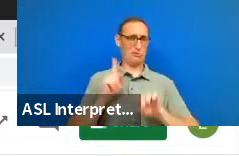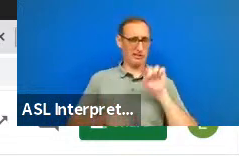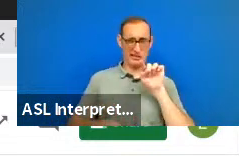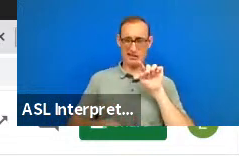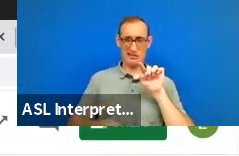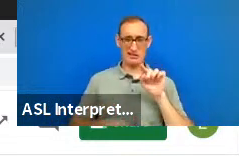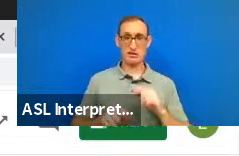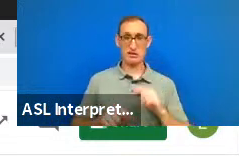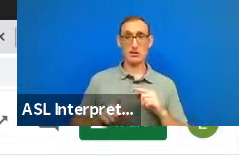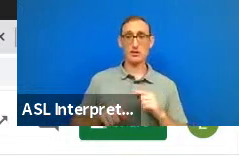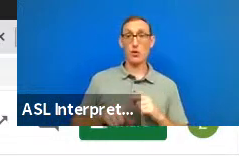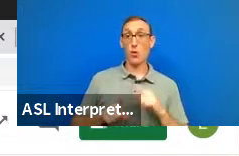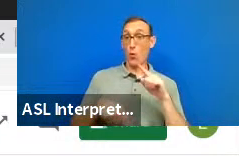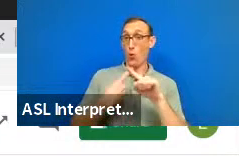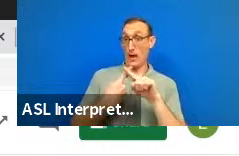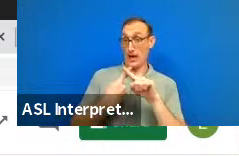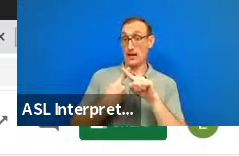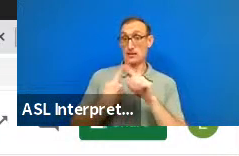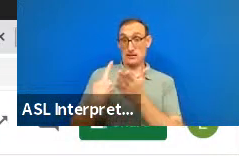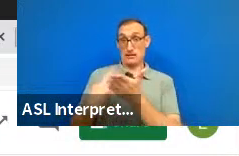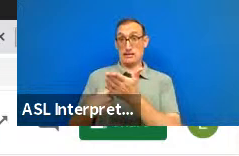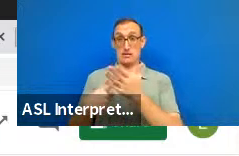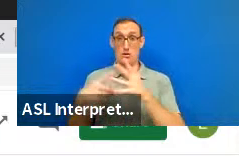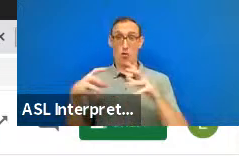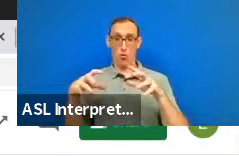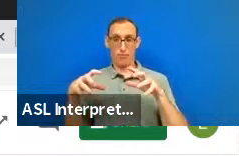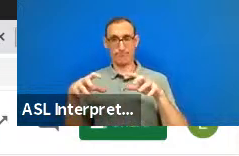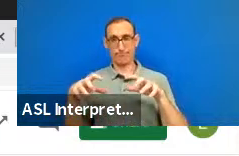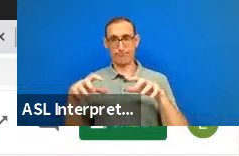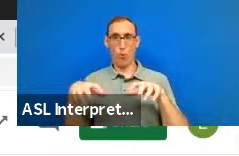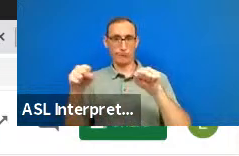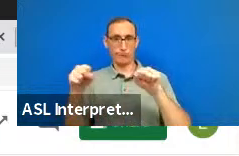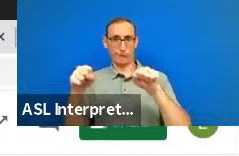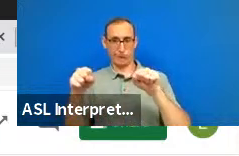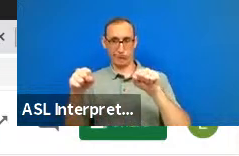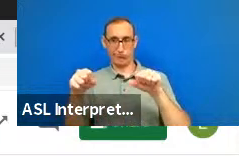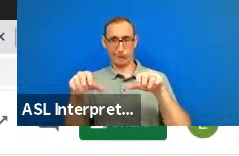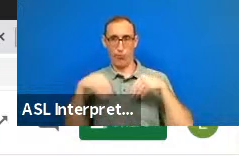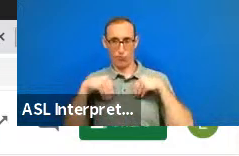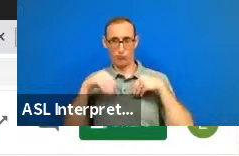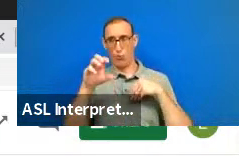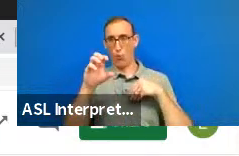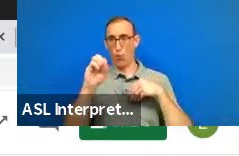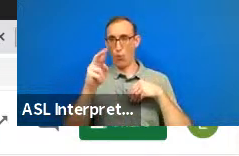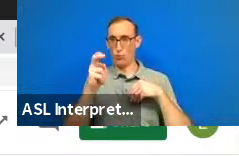attend. That's been my understanding. Am I correct on that, Mike?